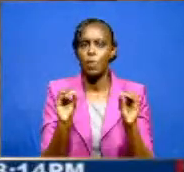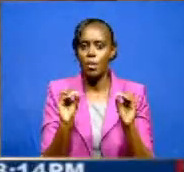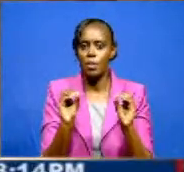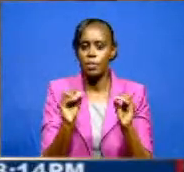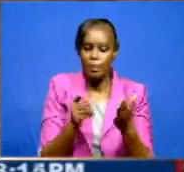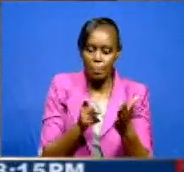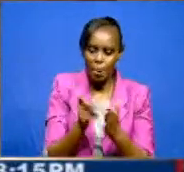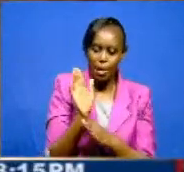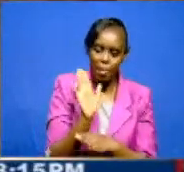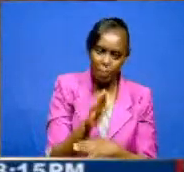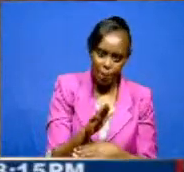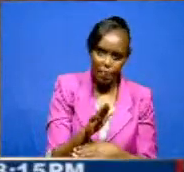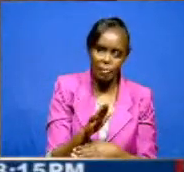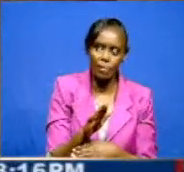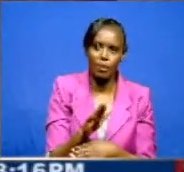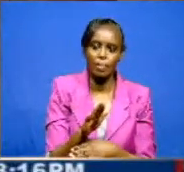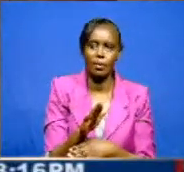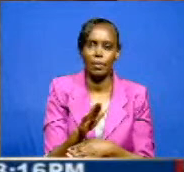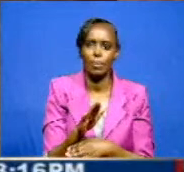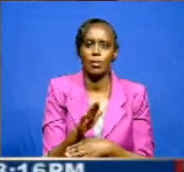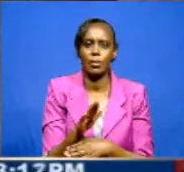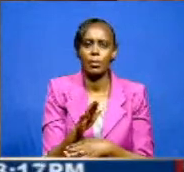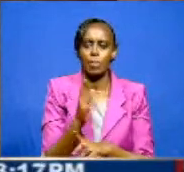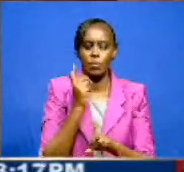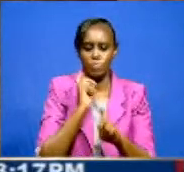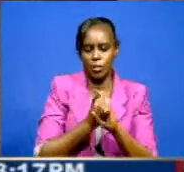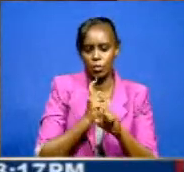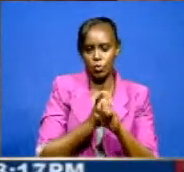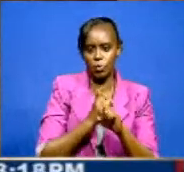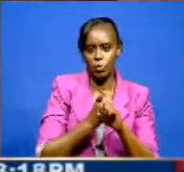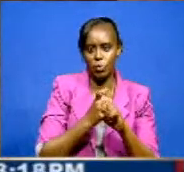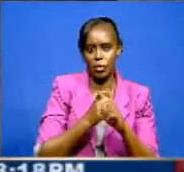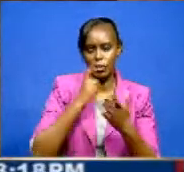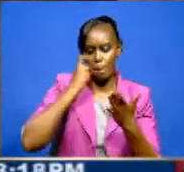non-remittance of statutory deductions,